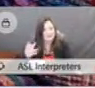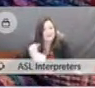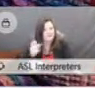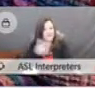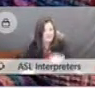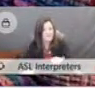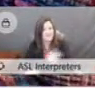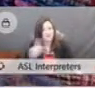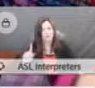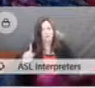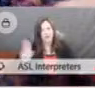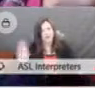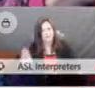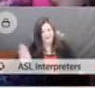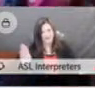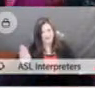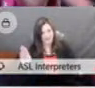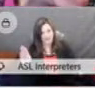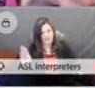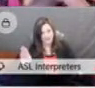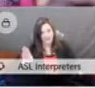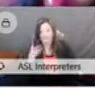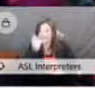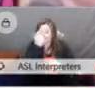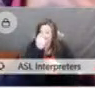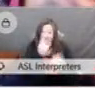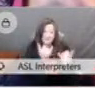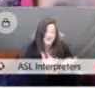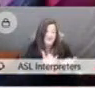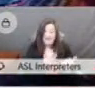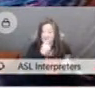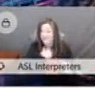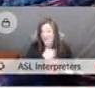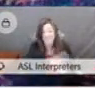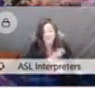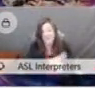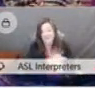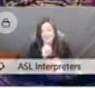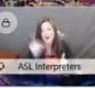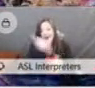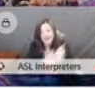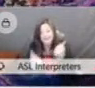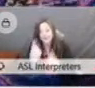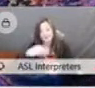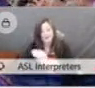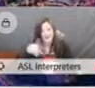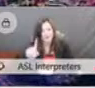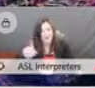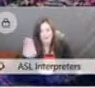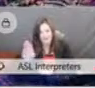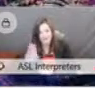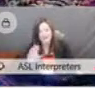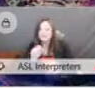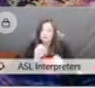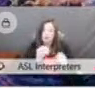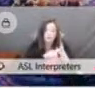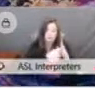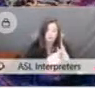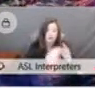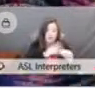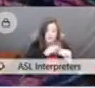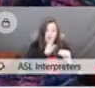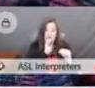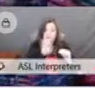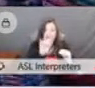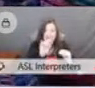1B. As soon, we don't have enough vaccine for everyone in 1B. So we've started out with the 70 years